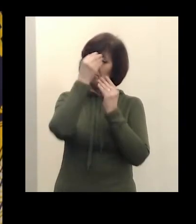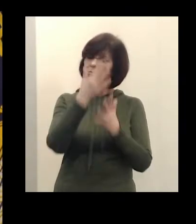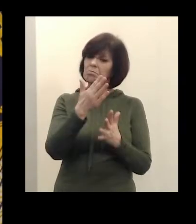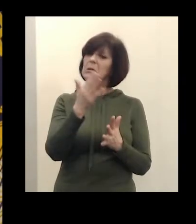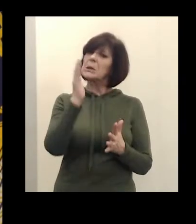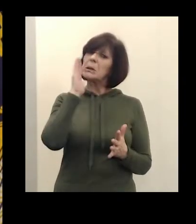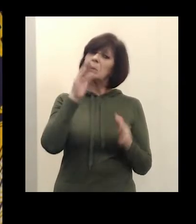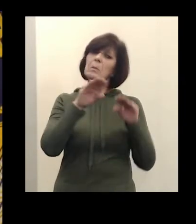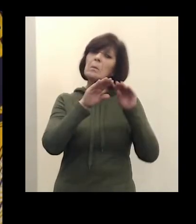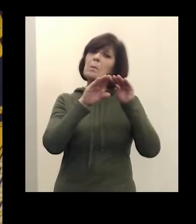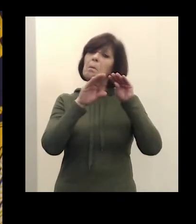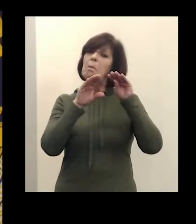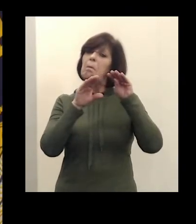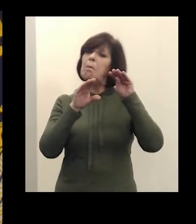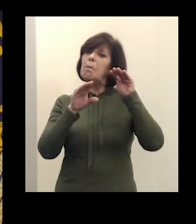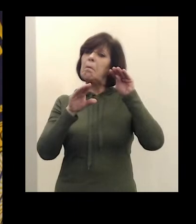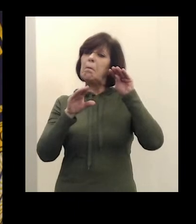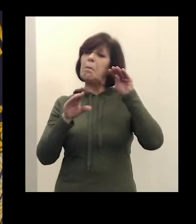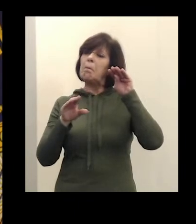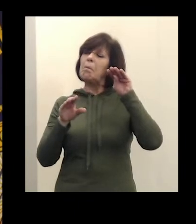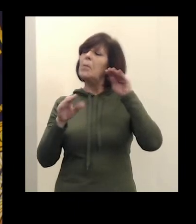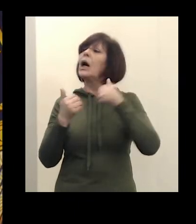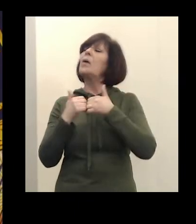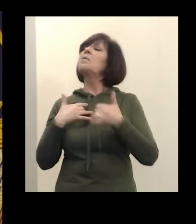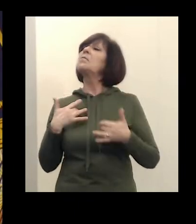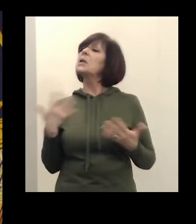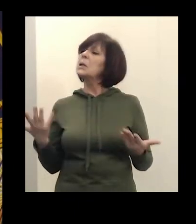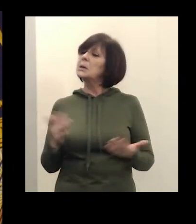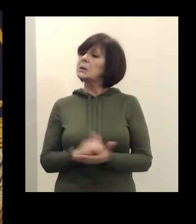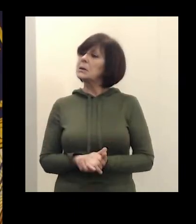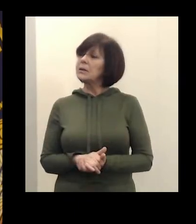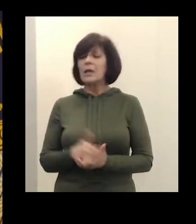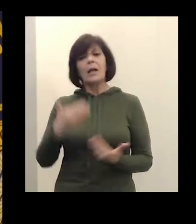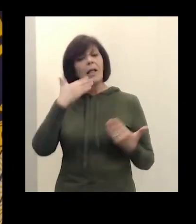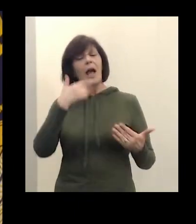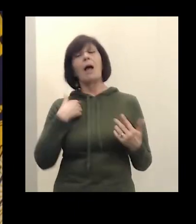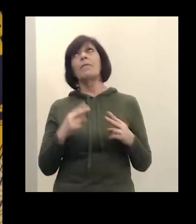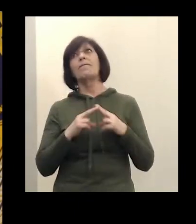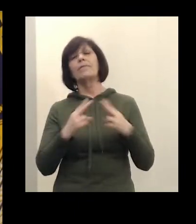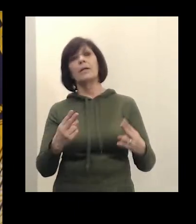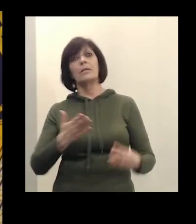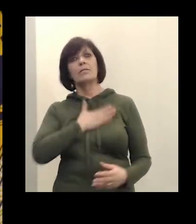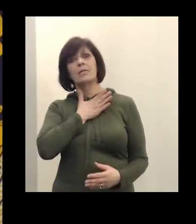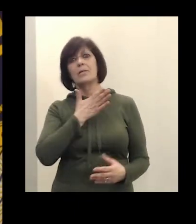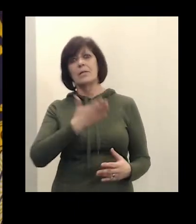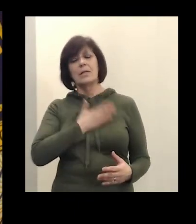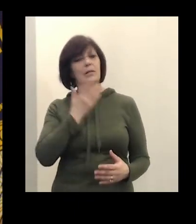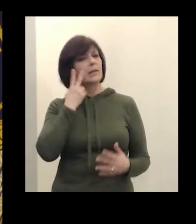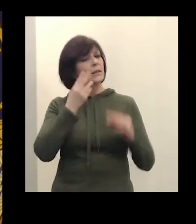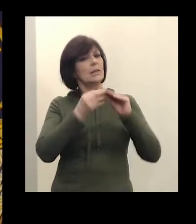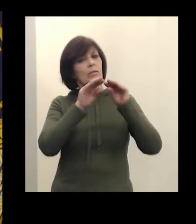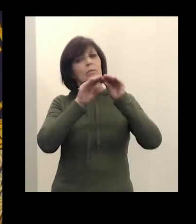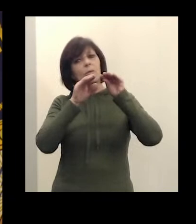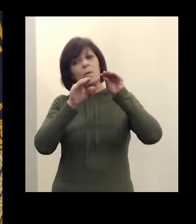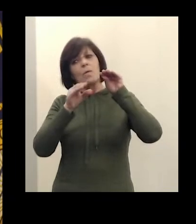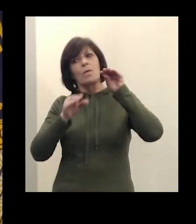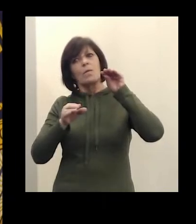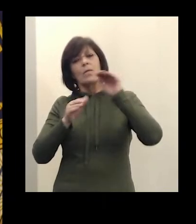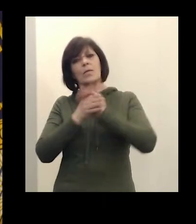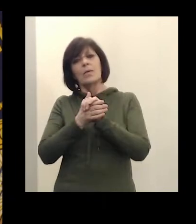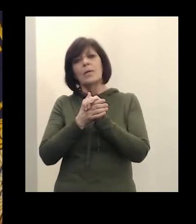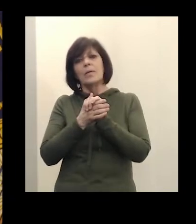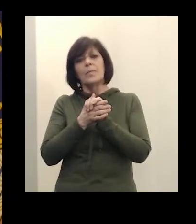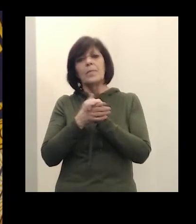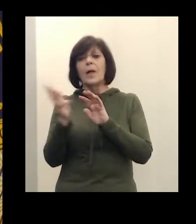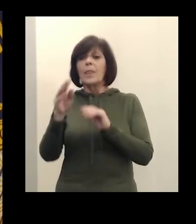down from this spike that we had. Thank you. I'm very pleased to see the caseloads going down, the